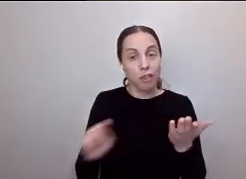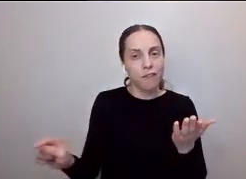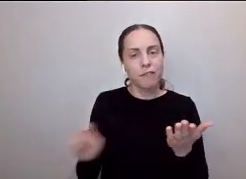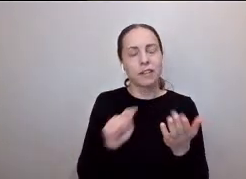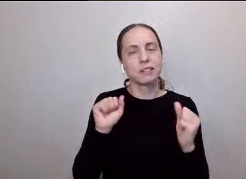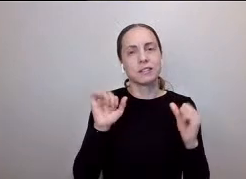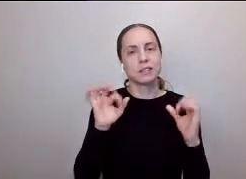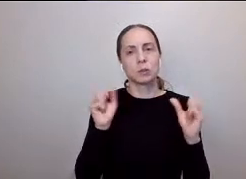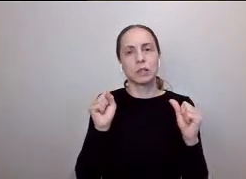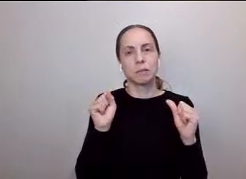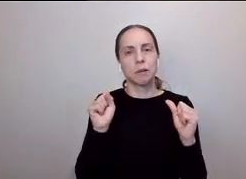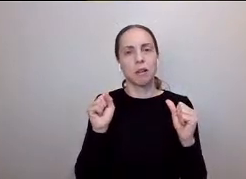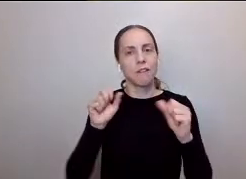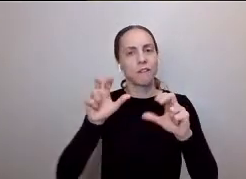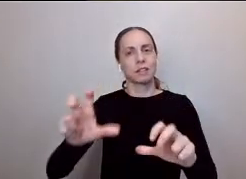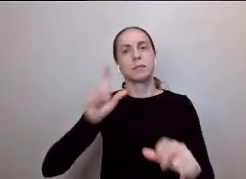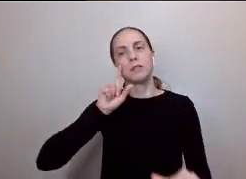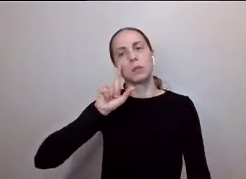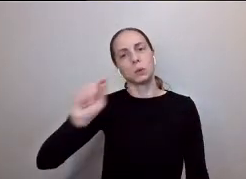together to fund.